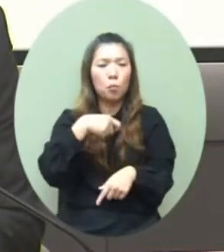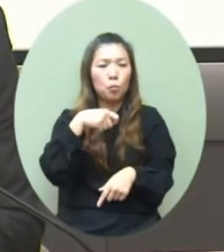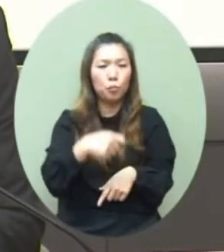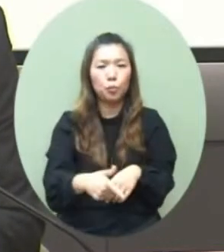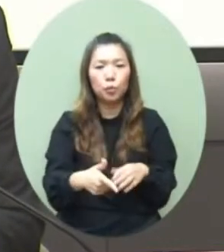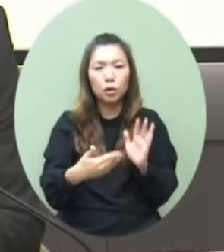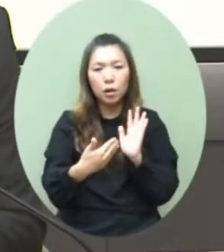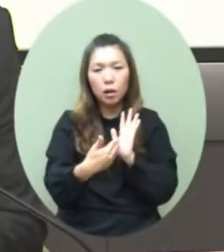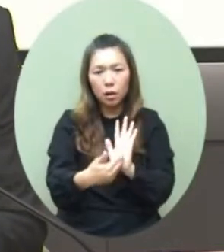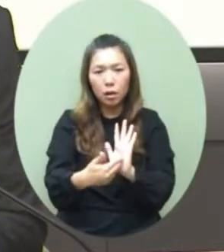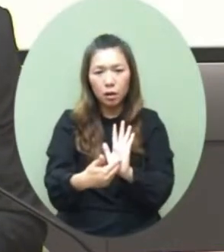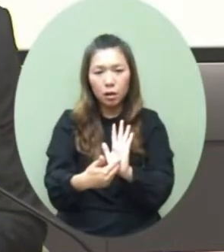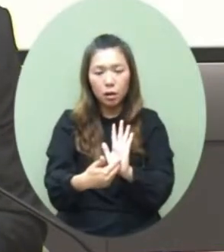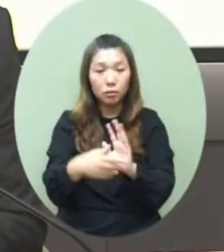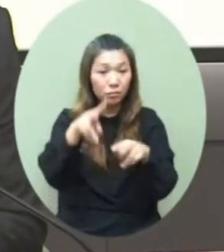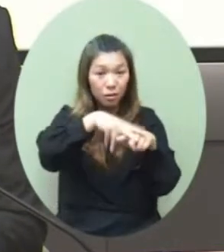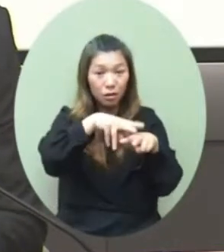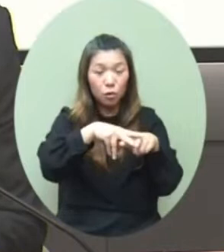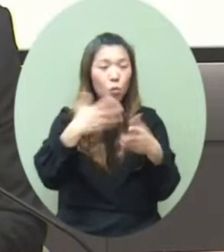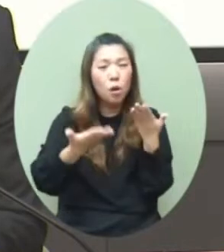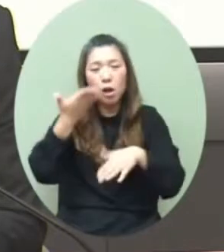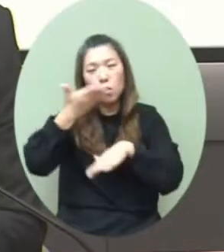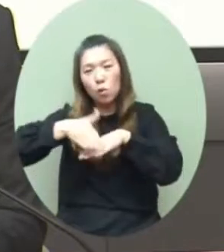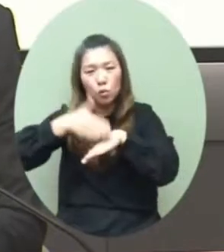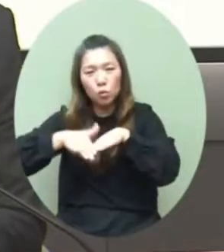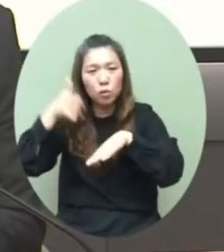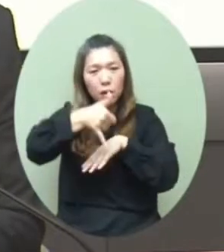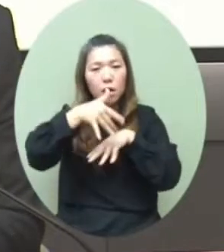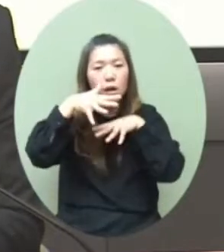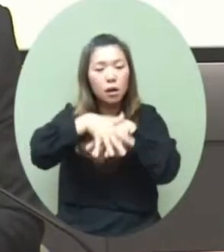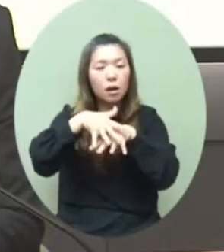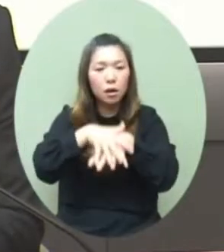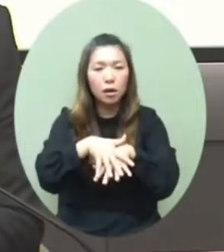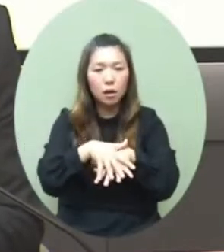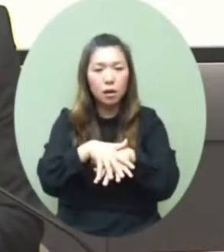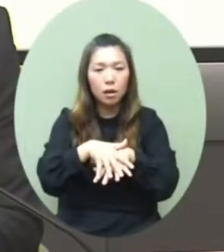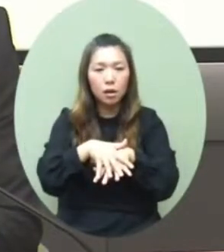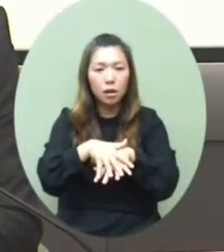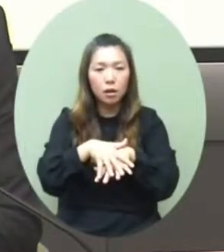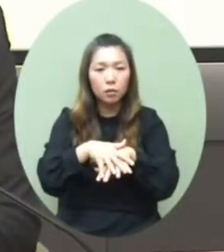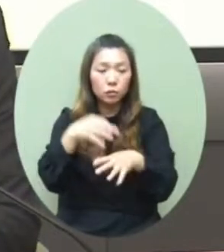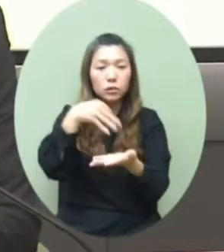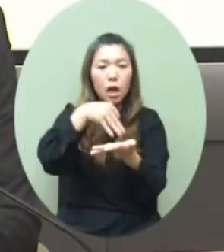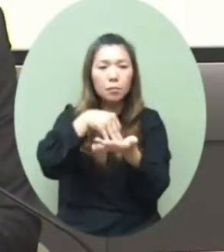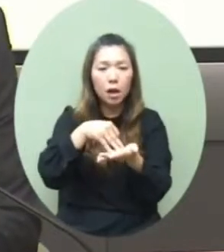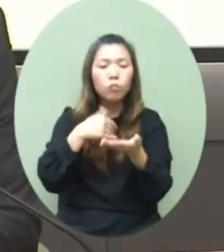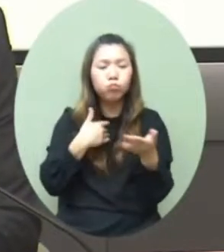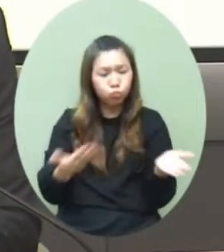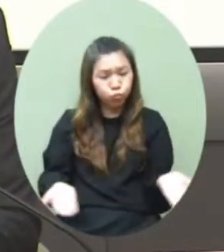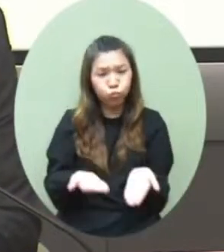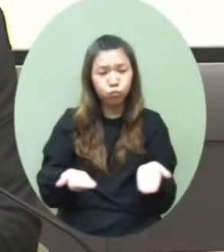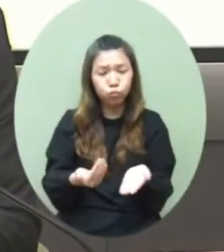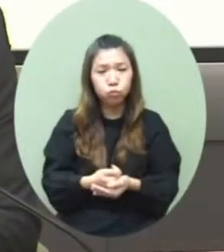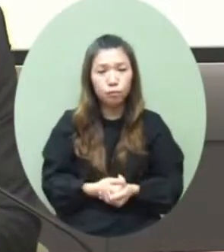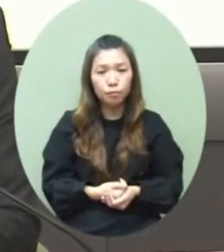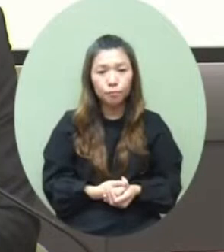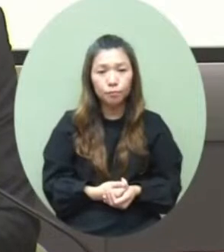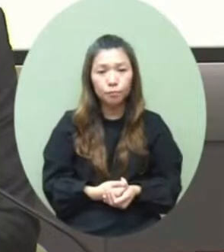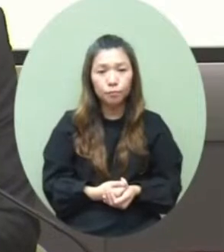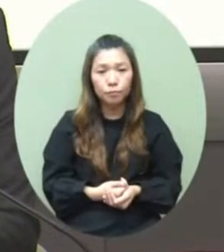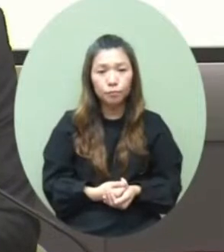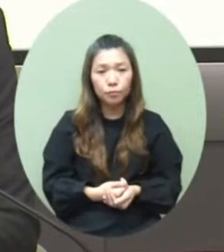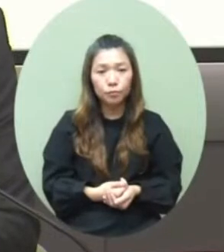Kong citizens to take part in them. And we're not saying no to mainland tourists. We also